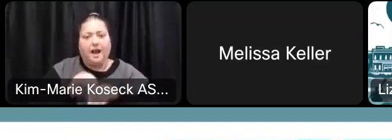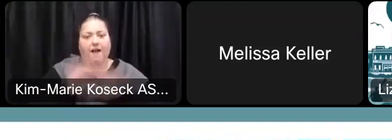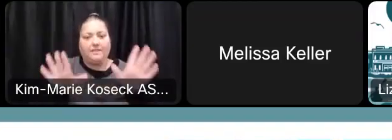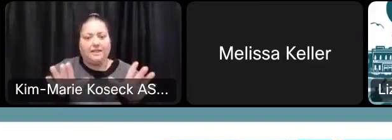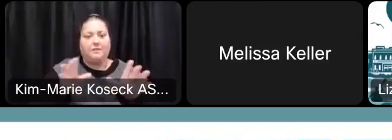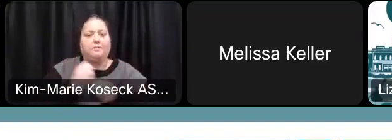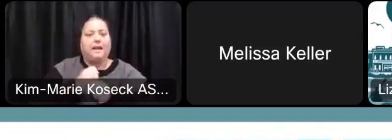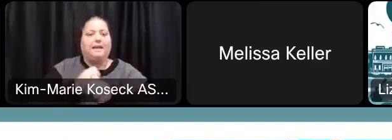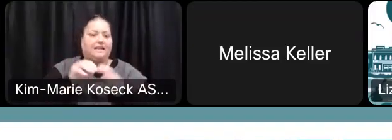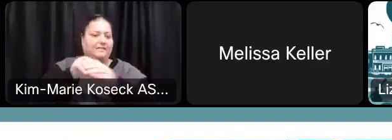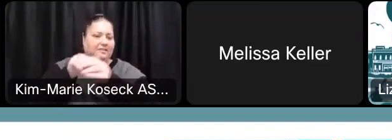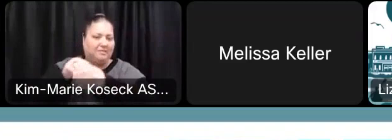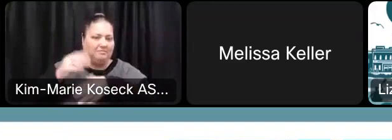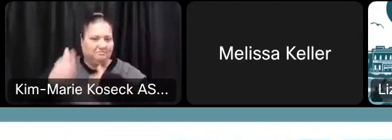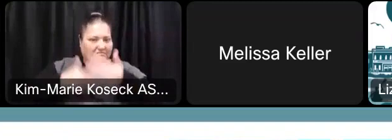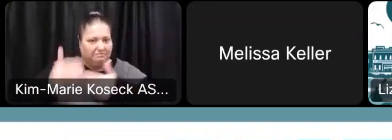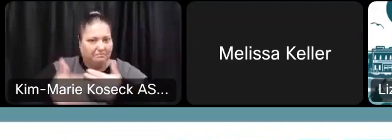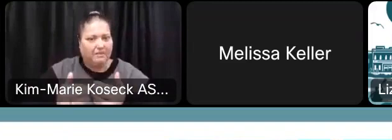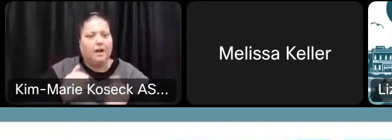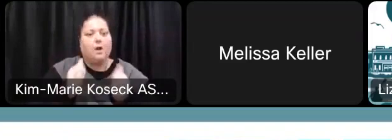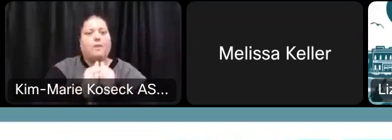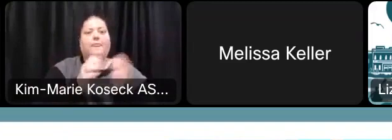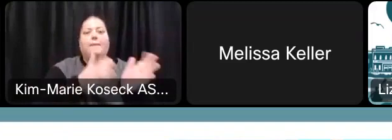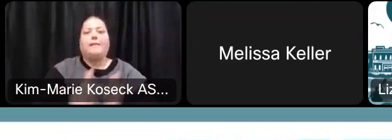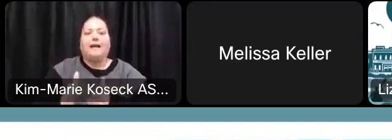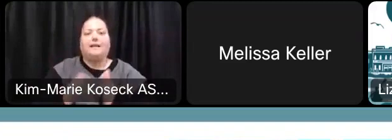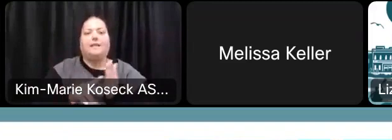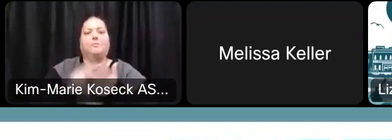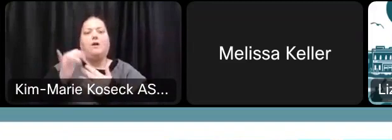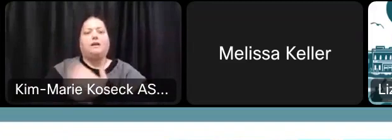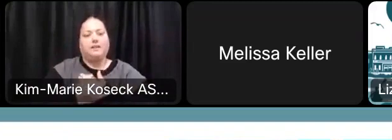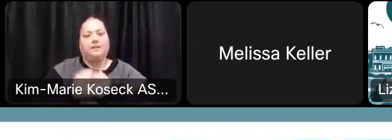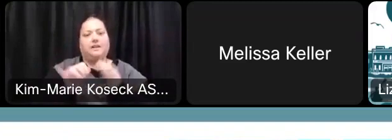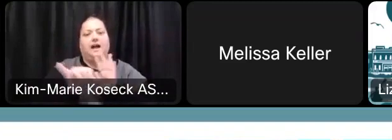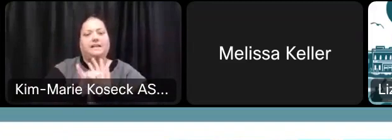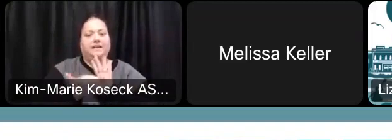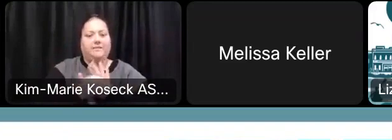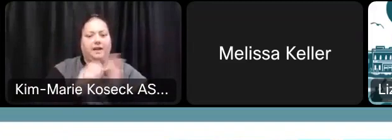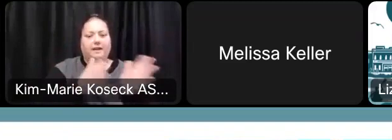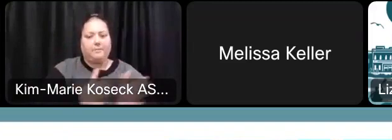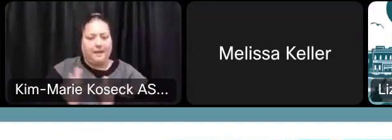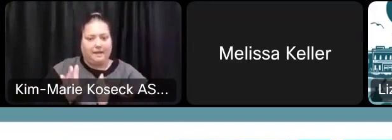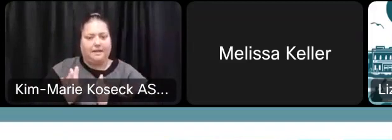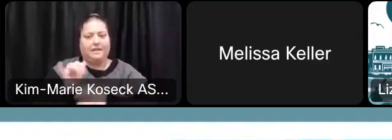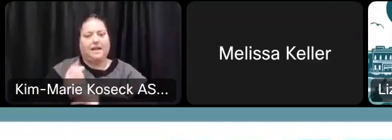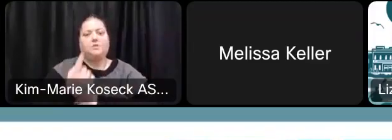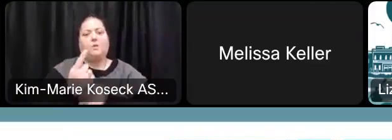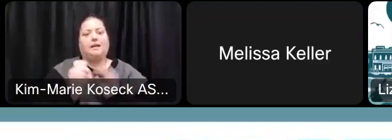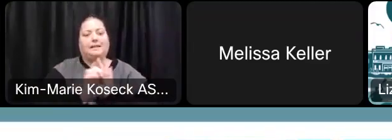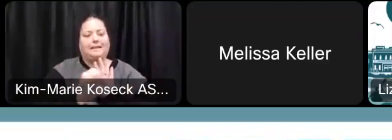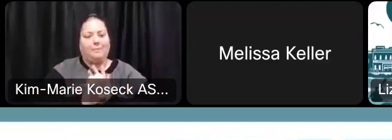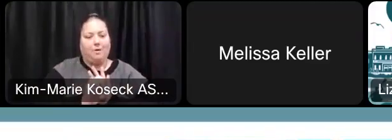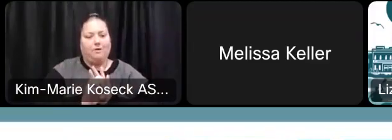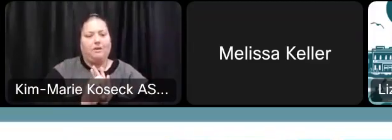significant investments over the years, not only in the plan, but also in the projects that were identified in that plan. And this is just one example of